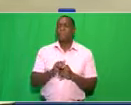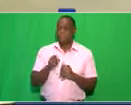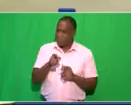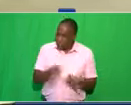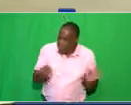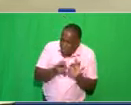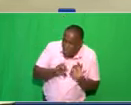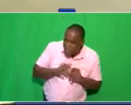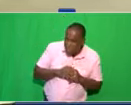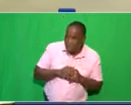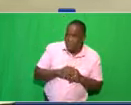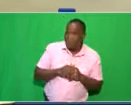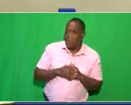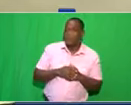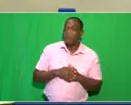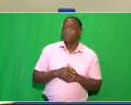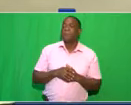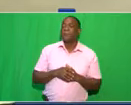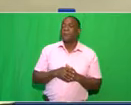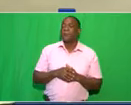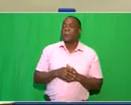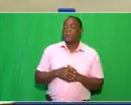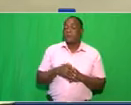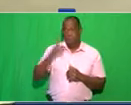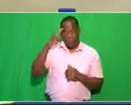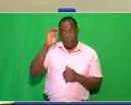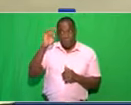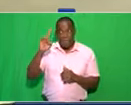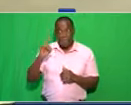they in education?